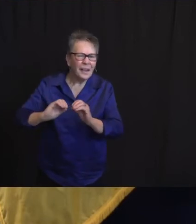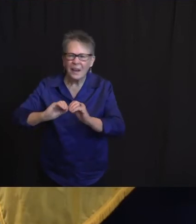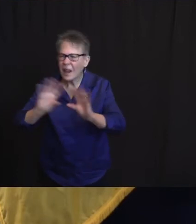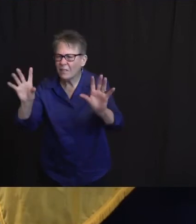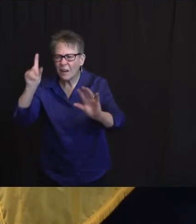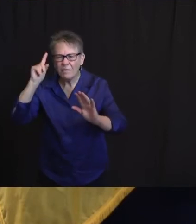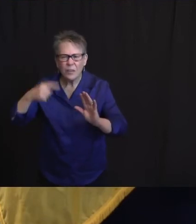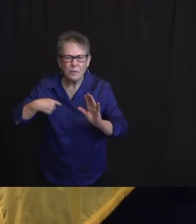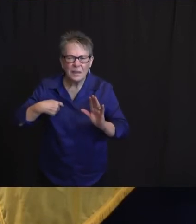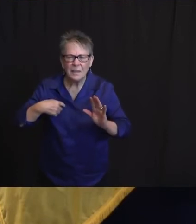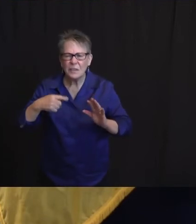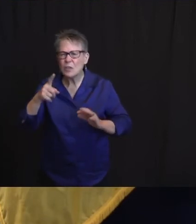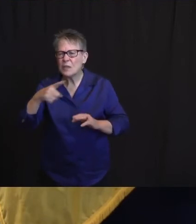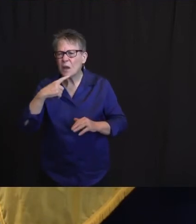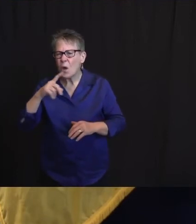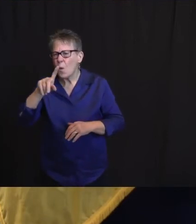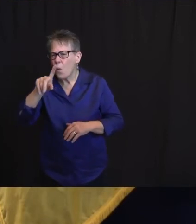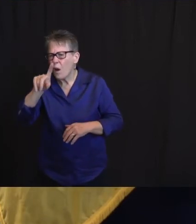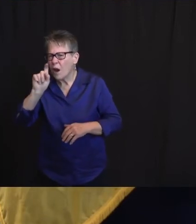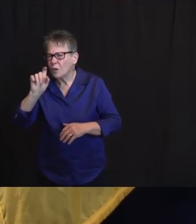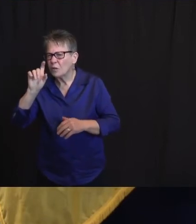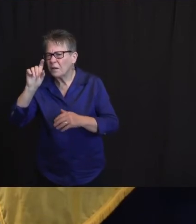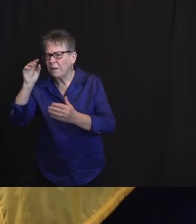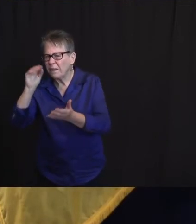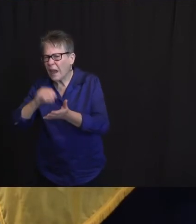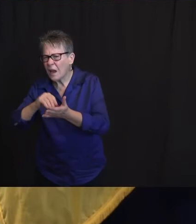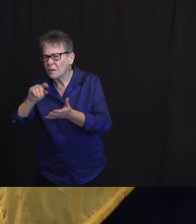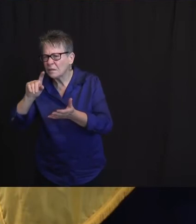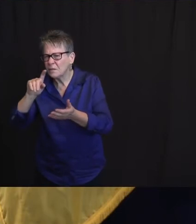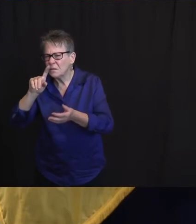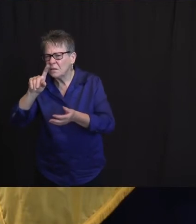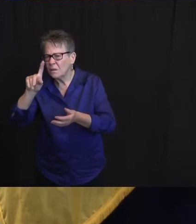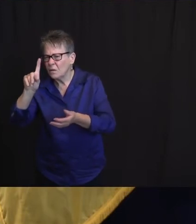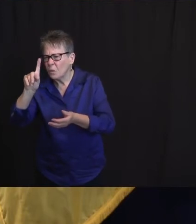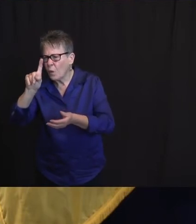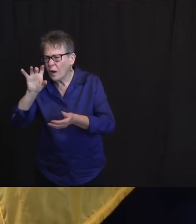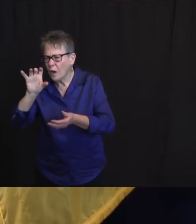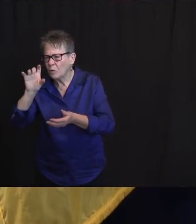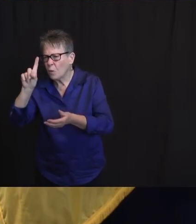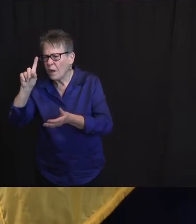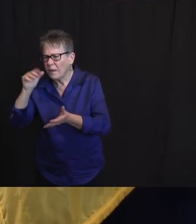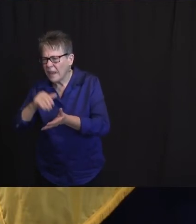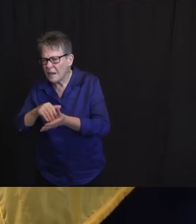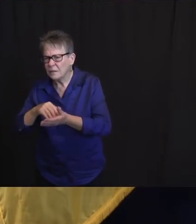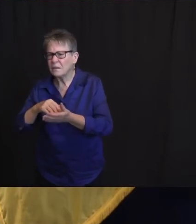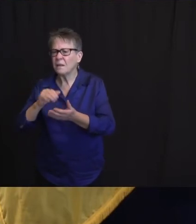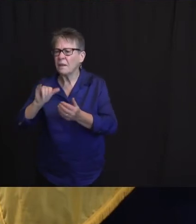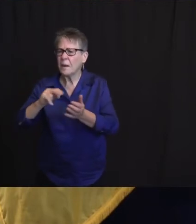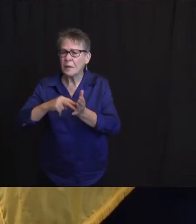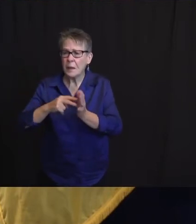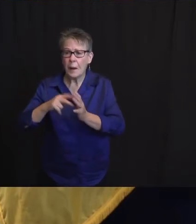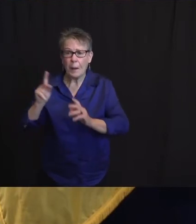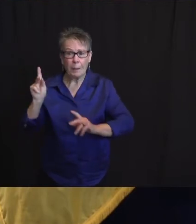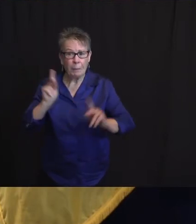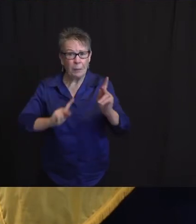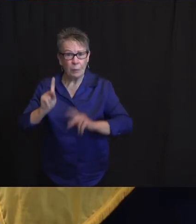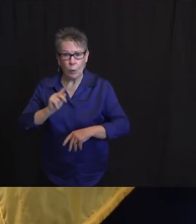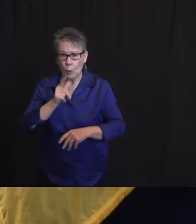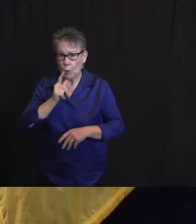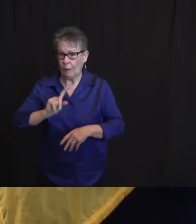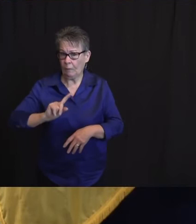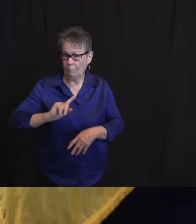101,417 vaccines that you announced today, can you clarify, is that people who have just gotten the first dose, or is it first and